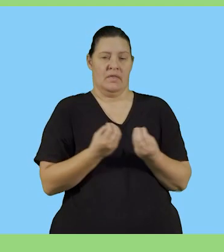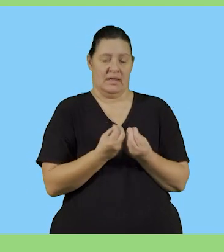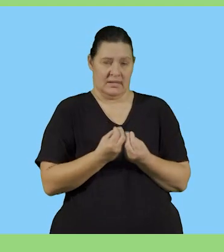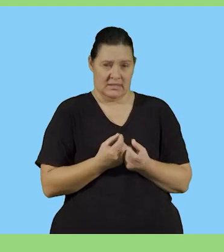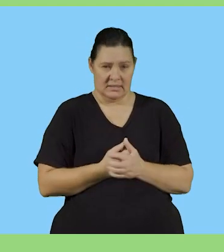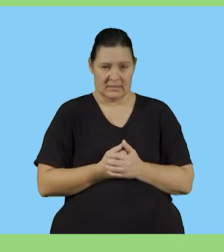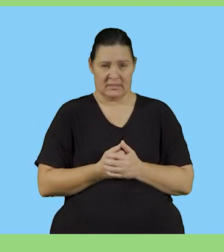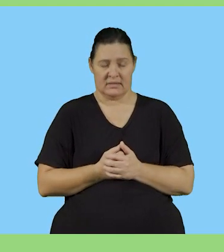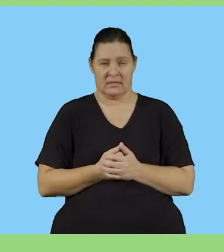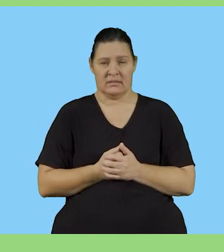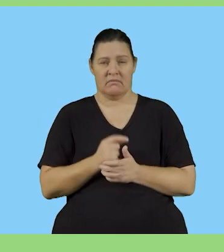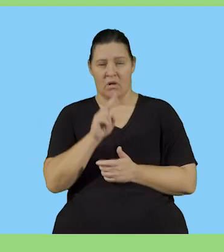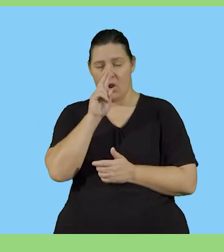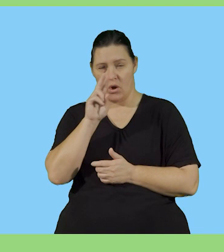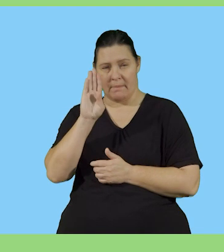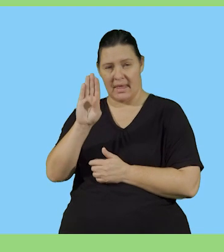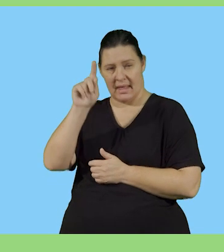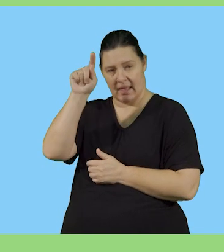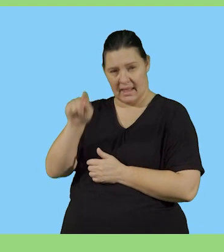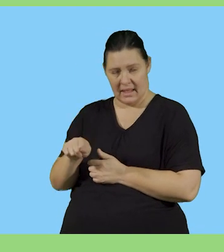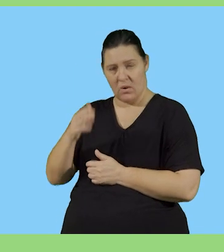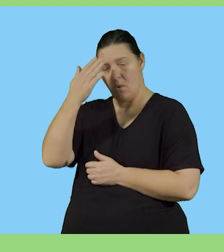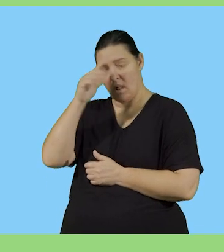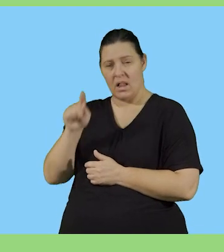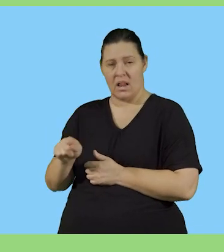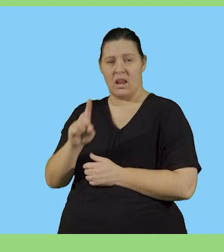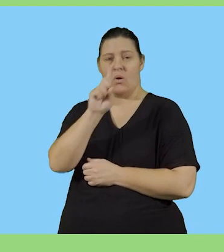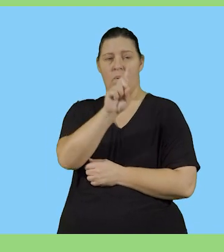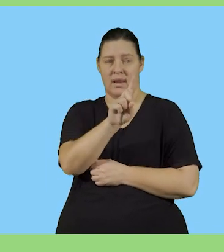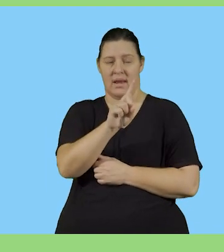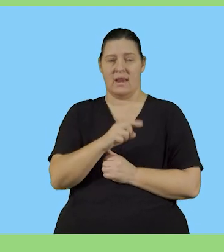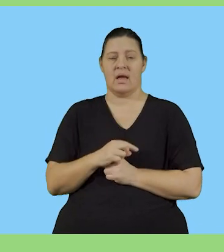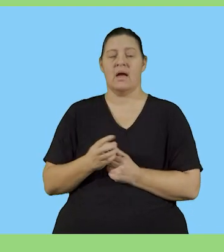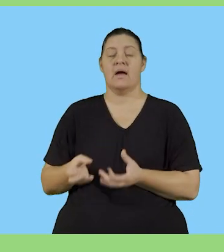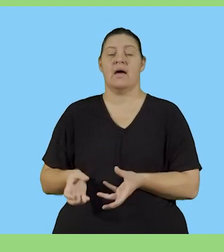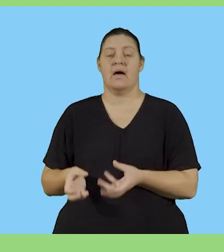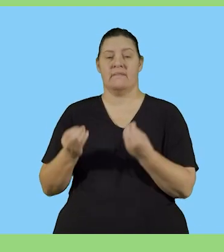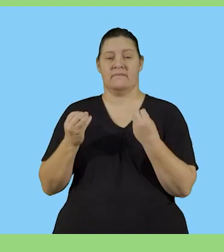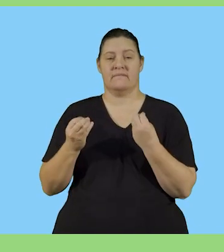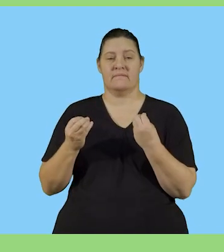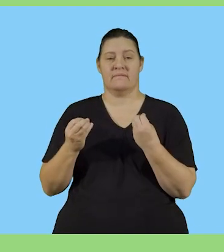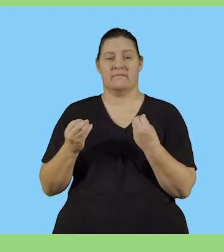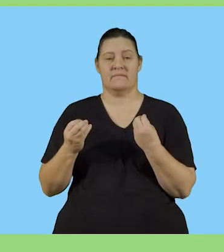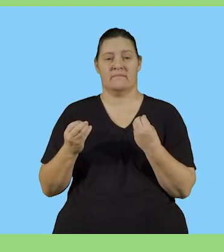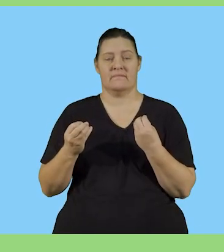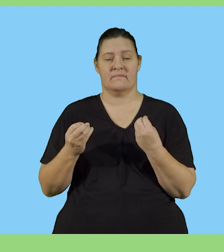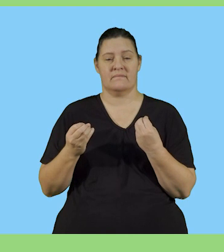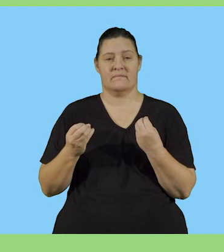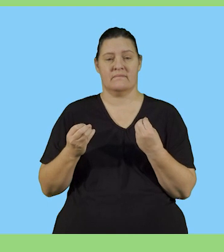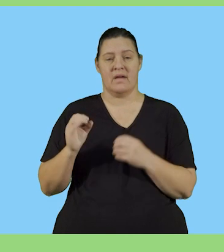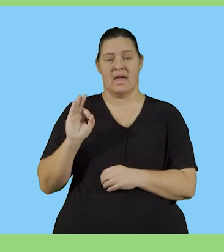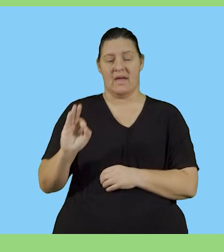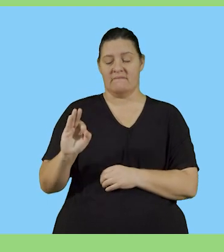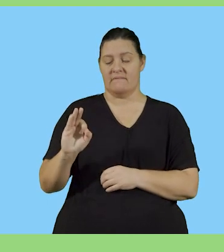living organisms. So if you were looking at column B, you would know that for number 1, we have